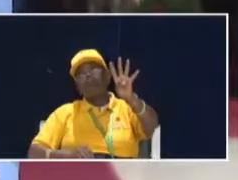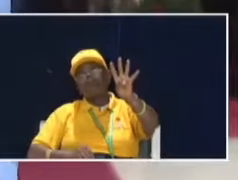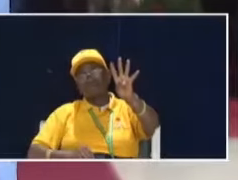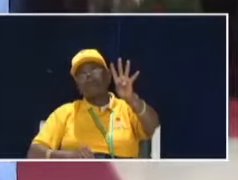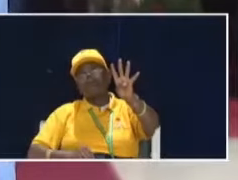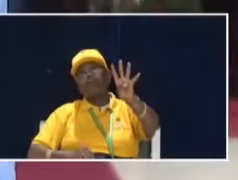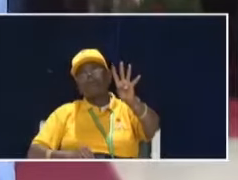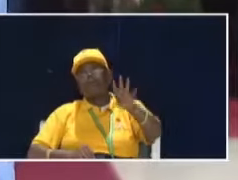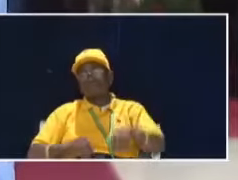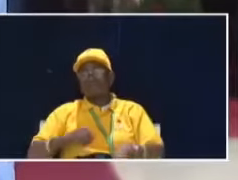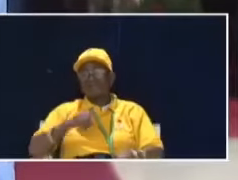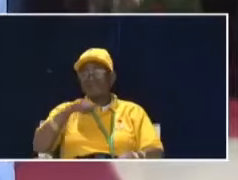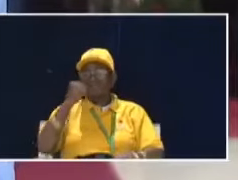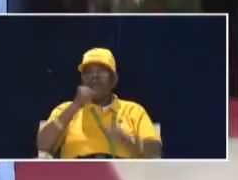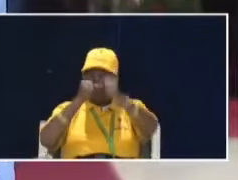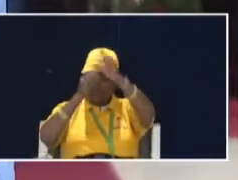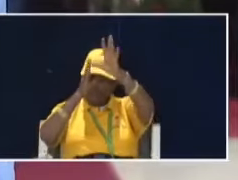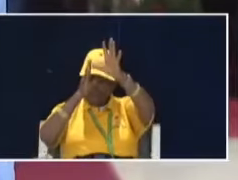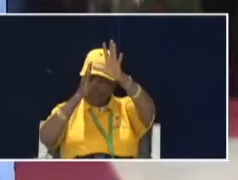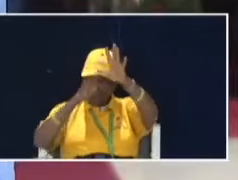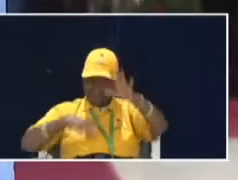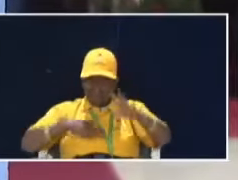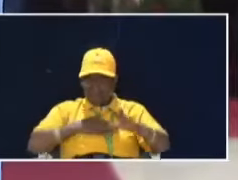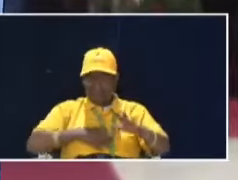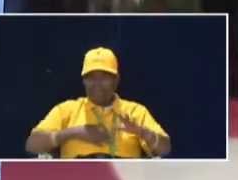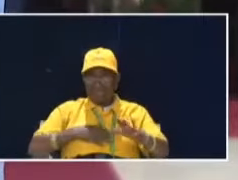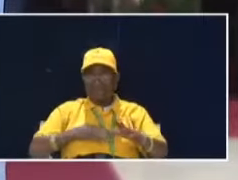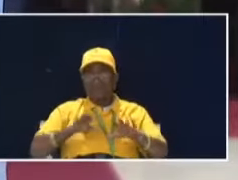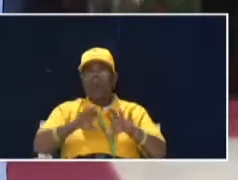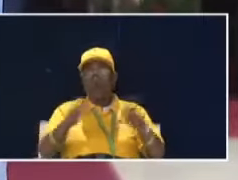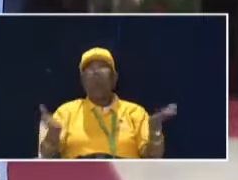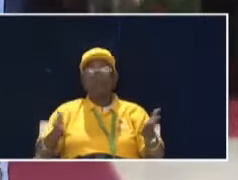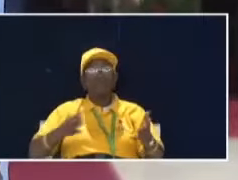He said, Father, please open my ears.